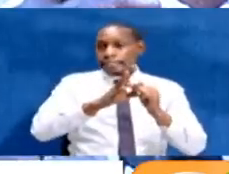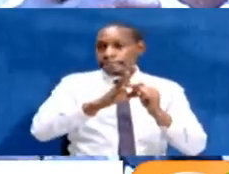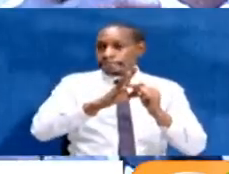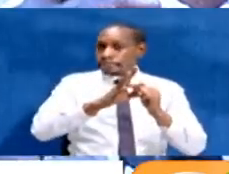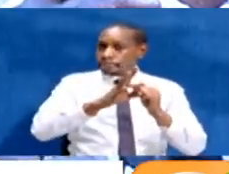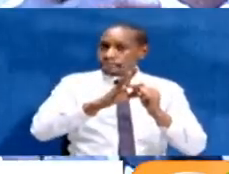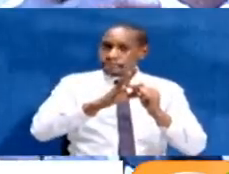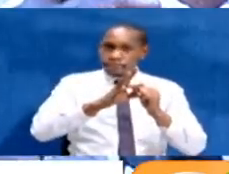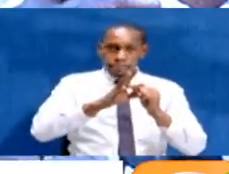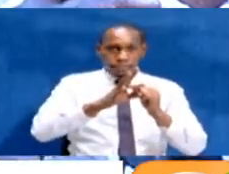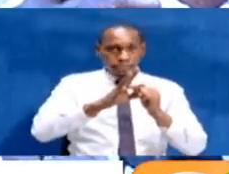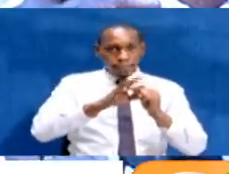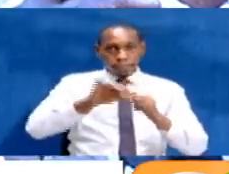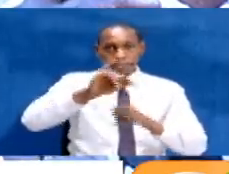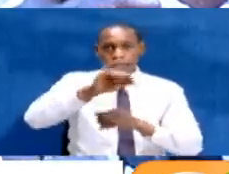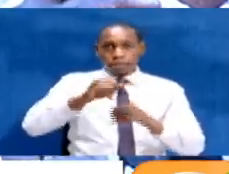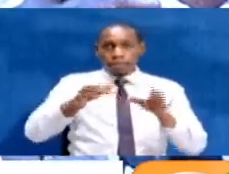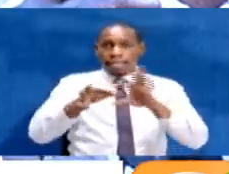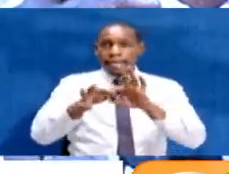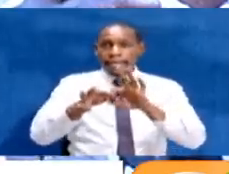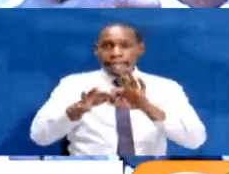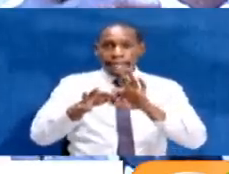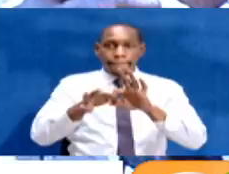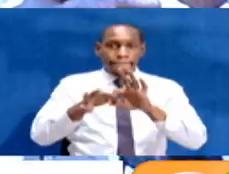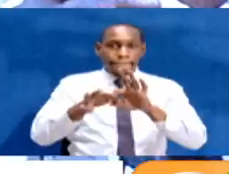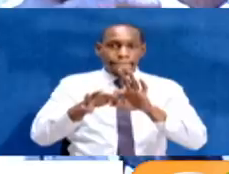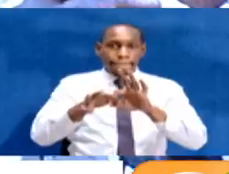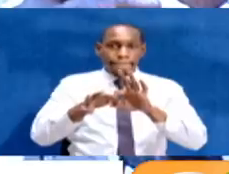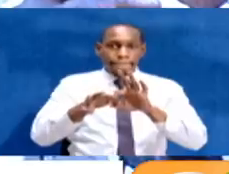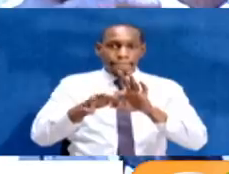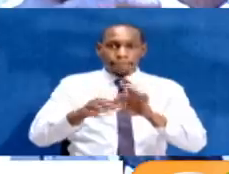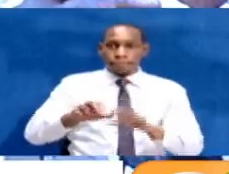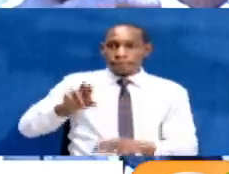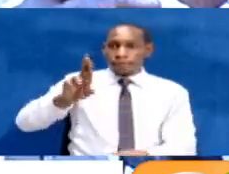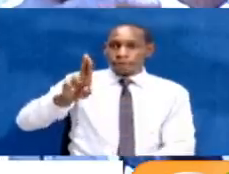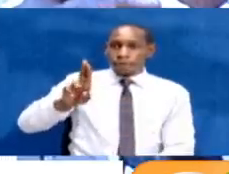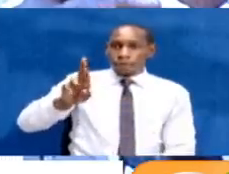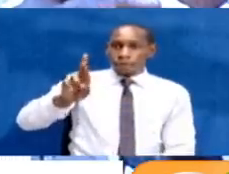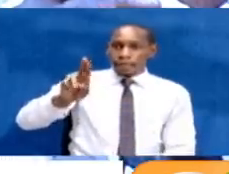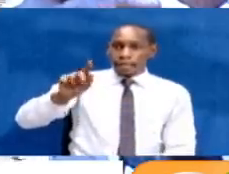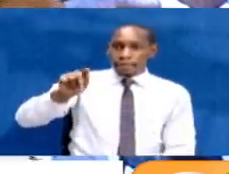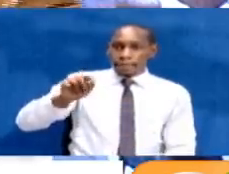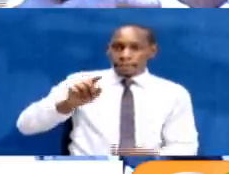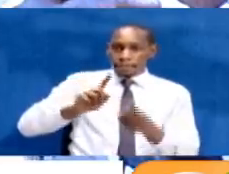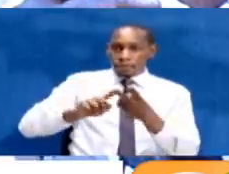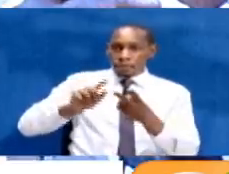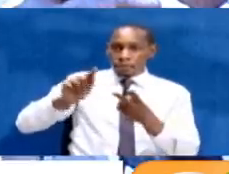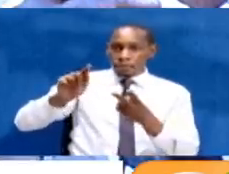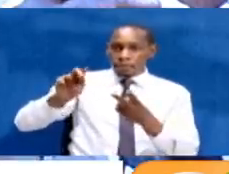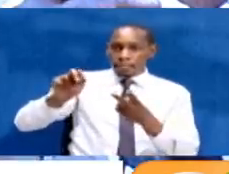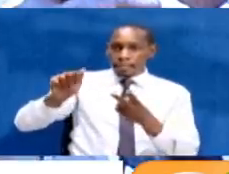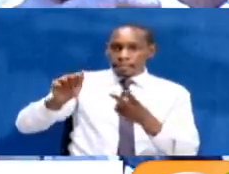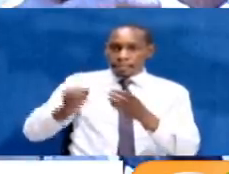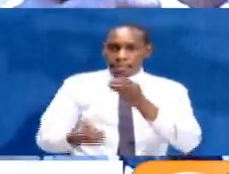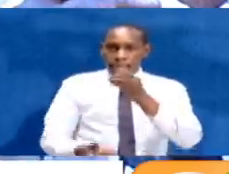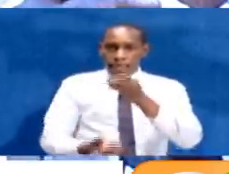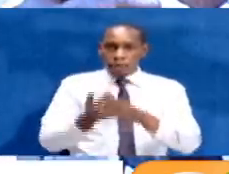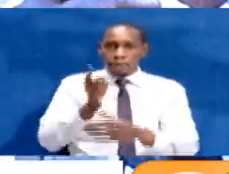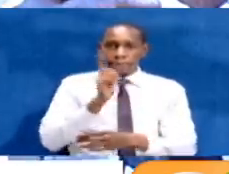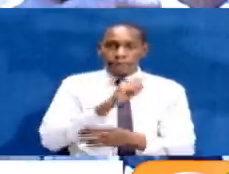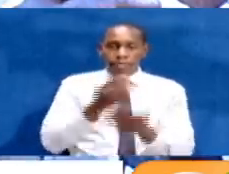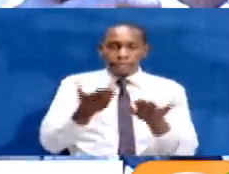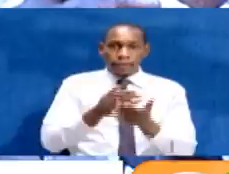2013? The Jubilee Alliance of URP and TNA is launched at Jivanji